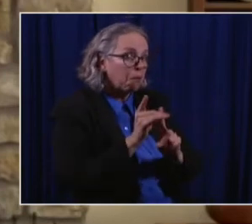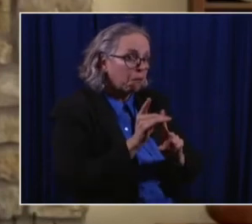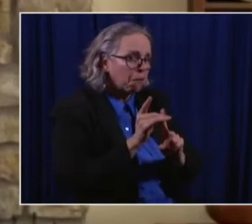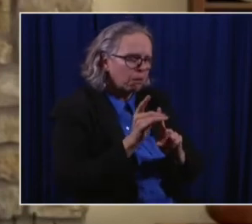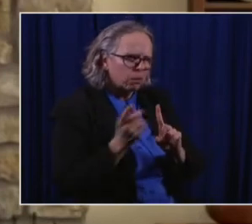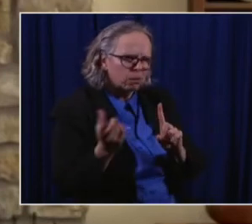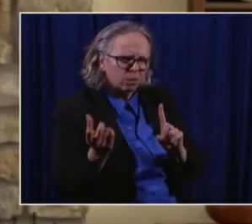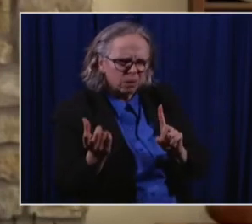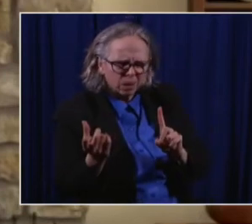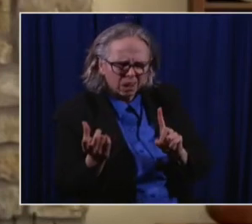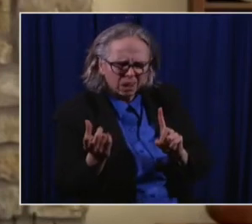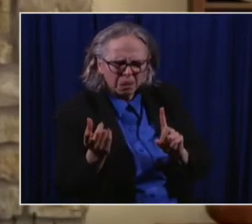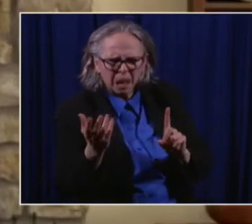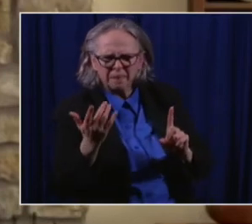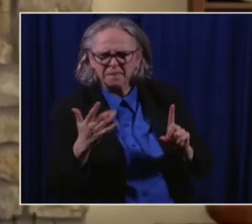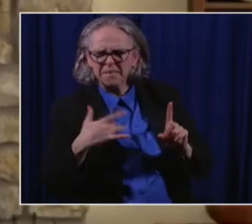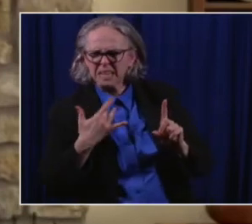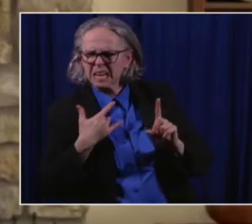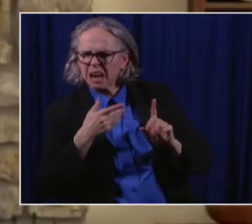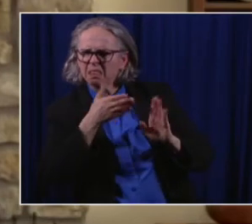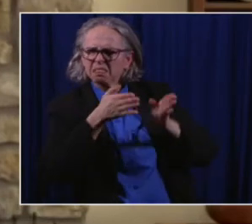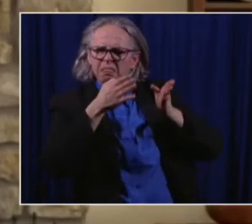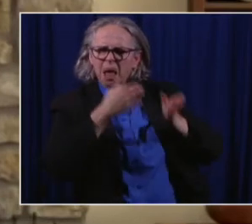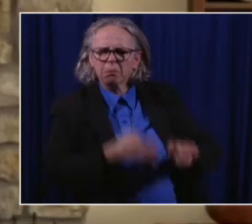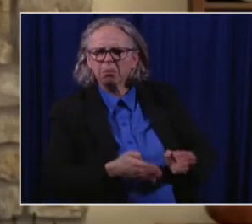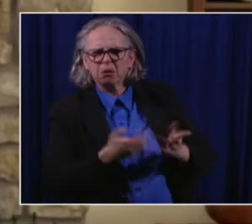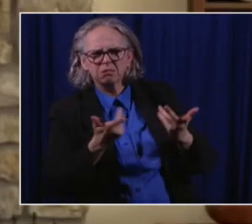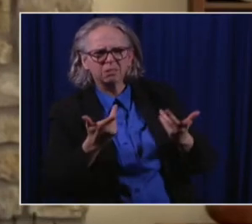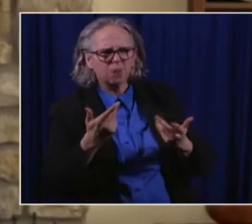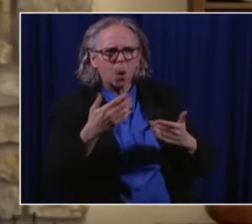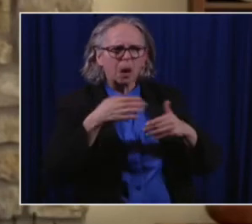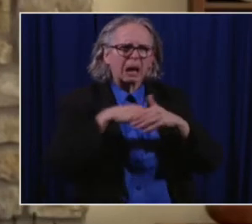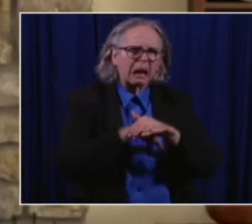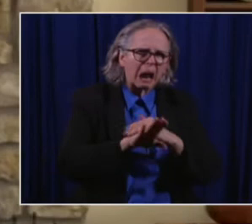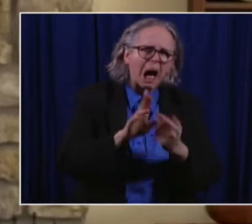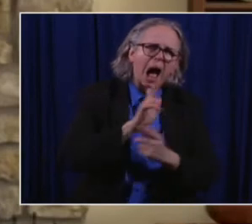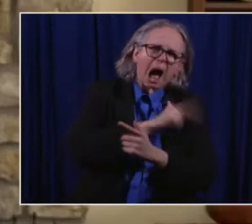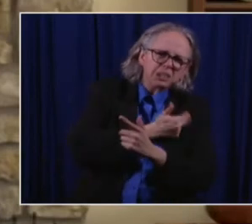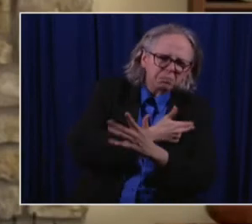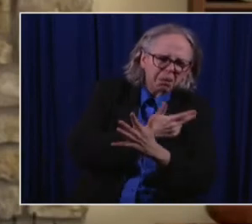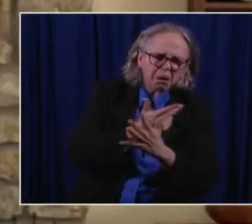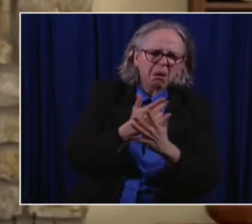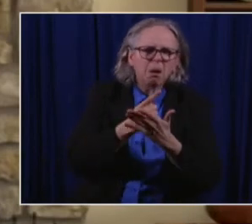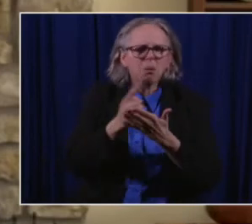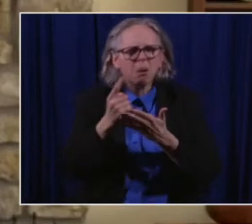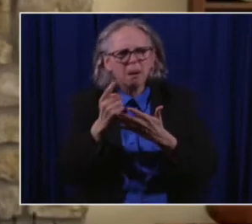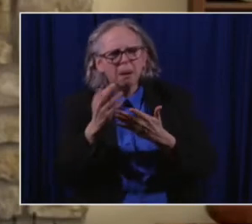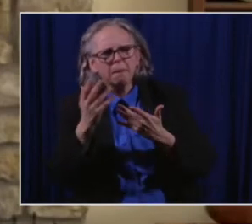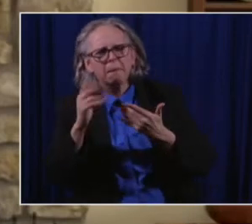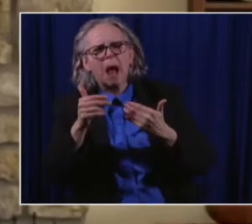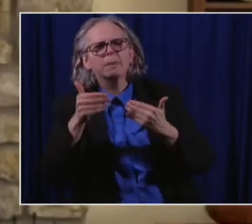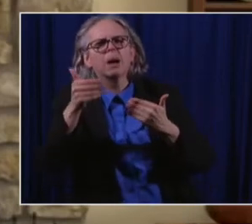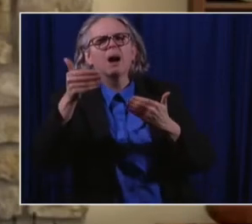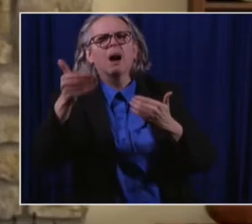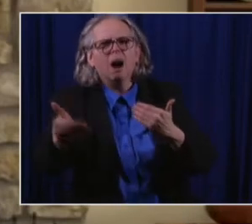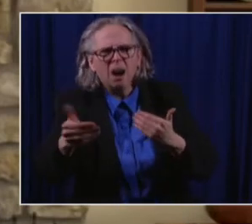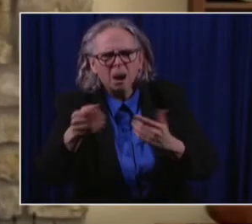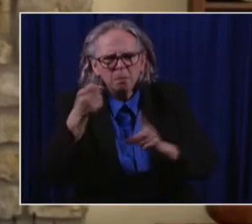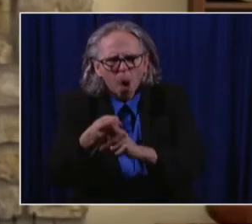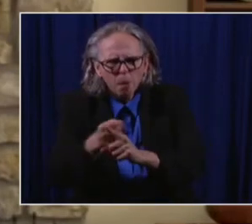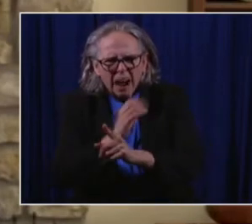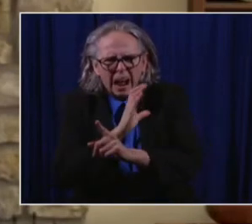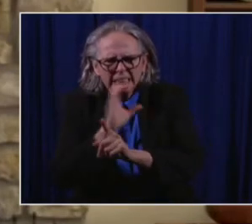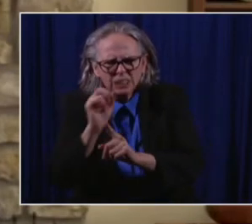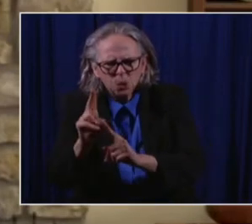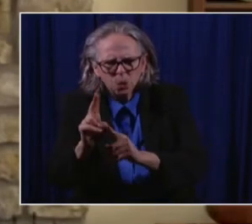let's assume that they go to the hospital, and then let's assume that they end up in ICU. So what is the kind of